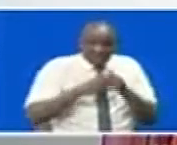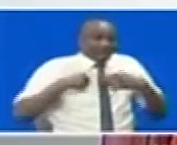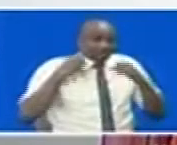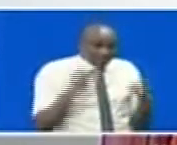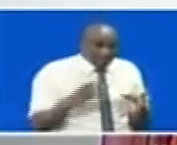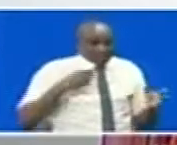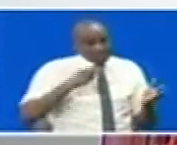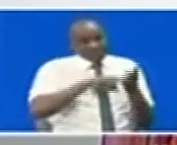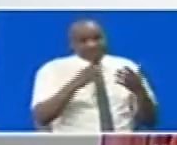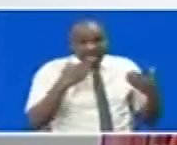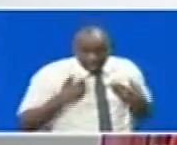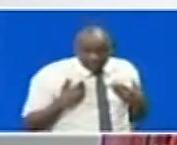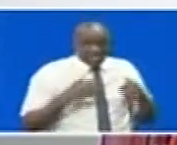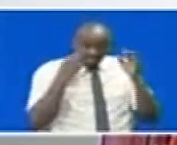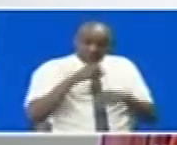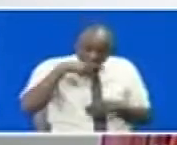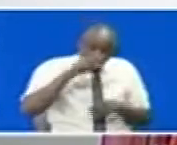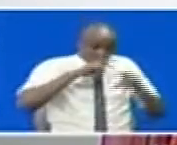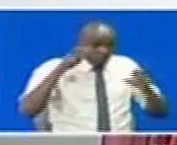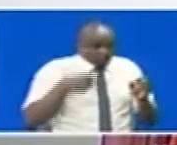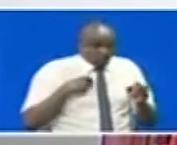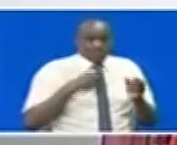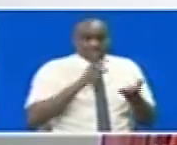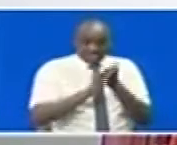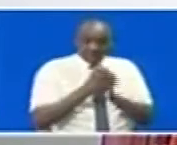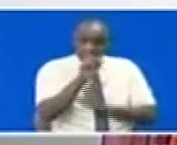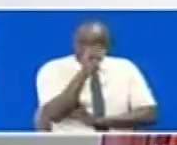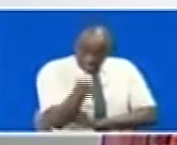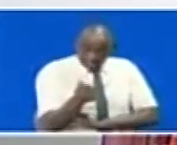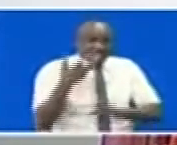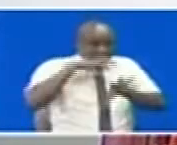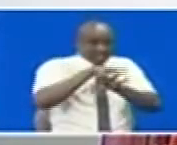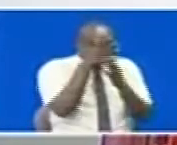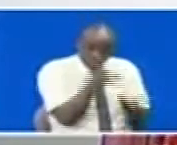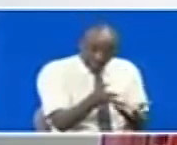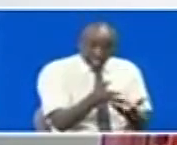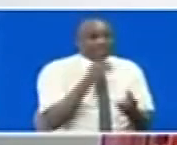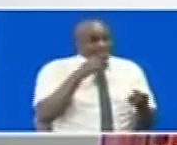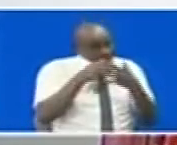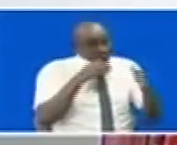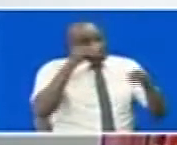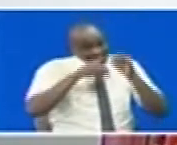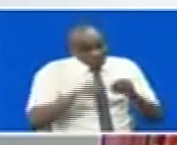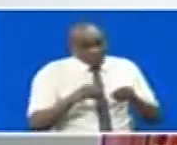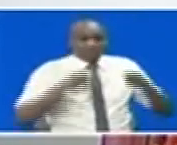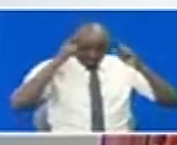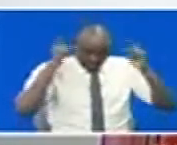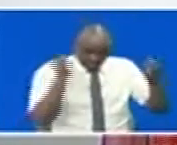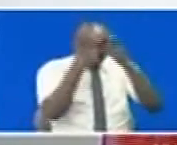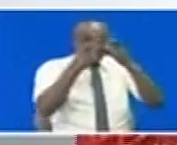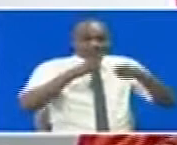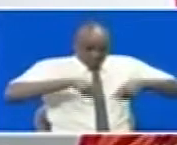I have failed. If you are looking for reconciliation and integration going to the elections, you are on your